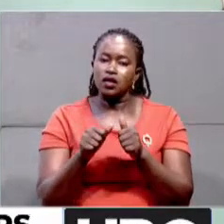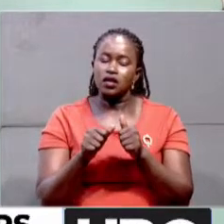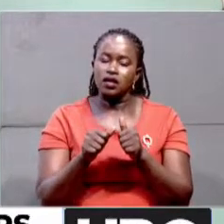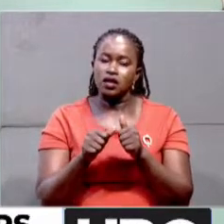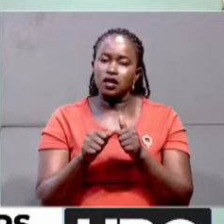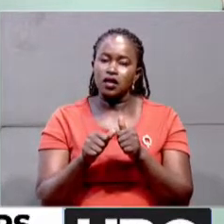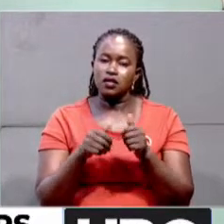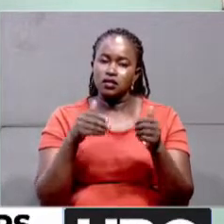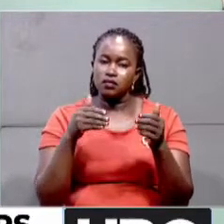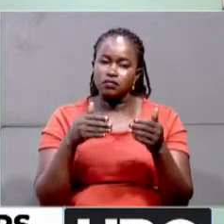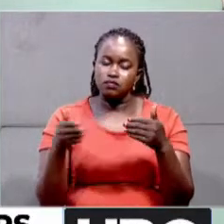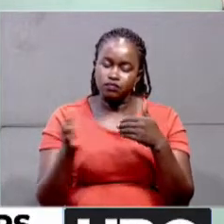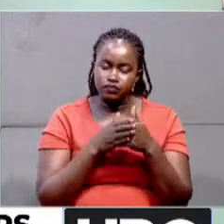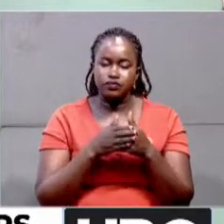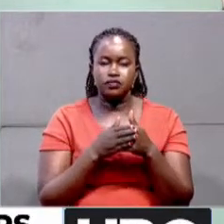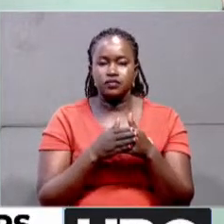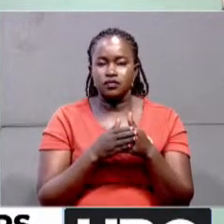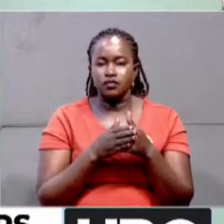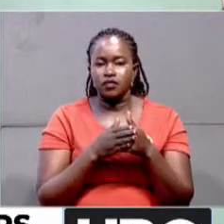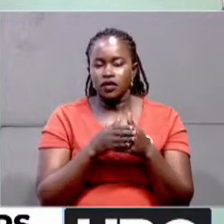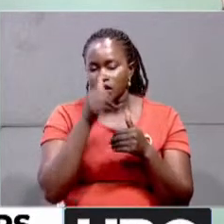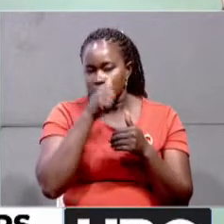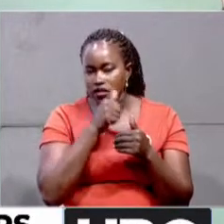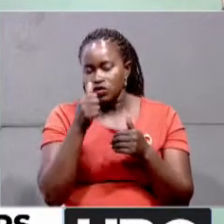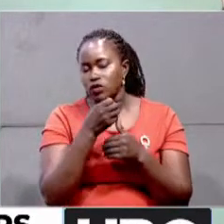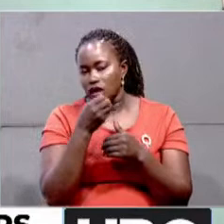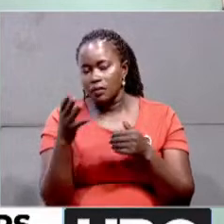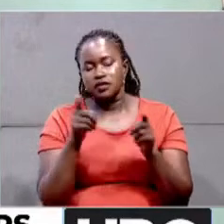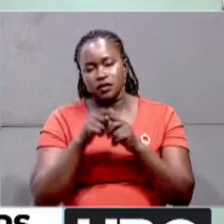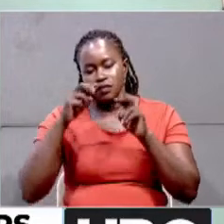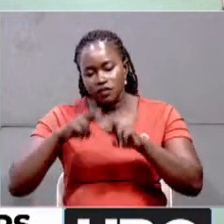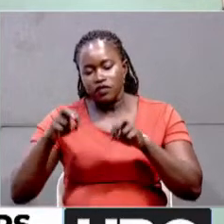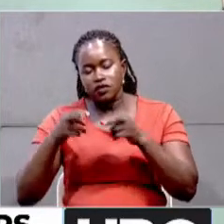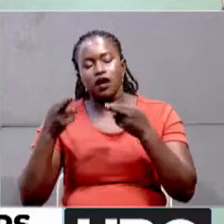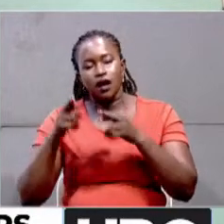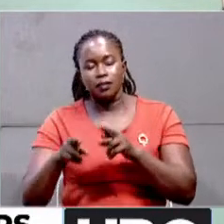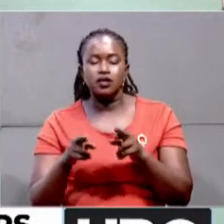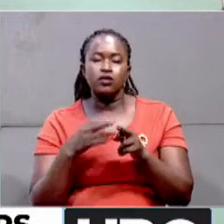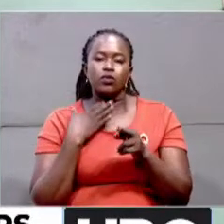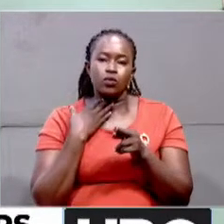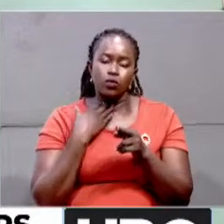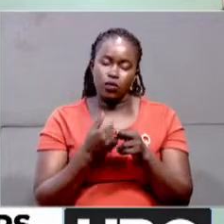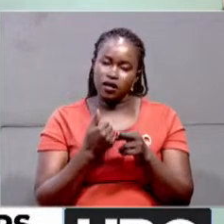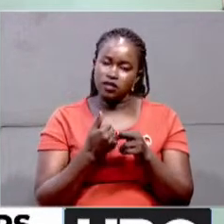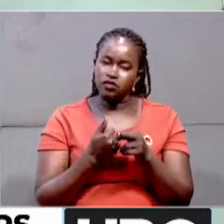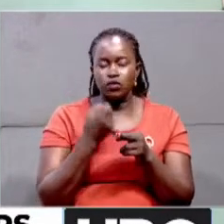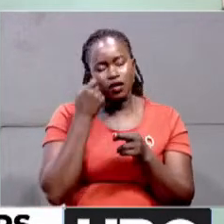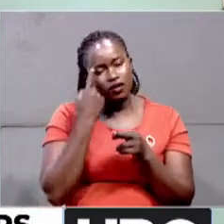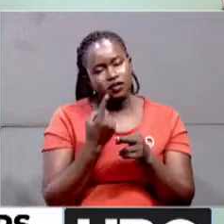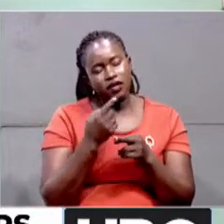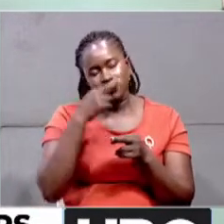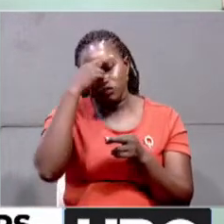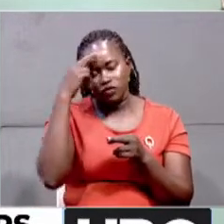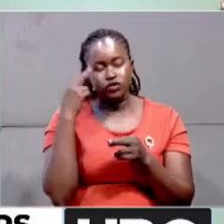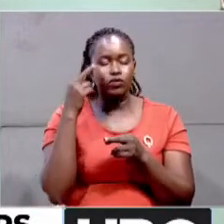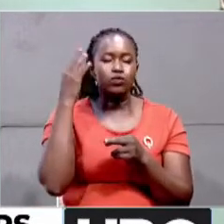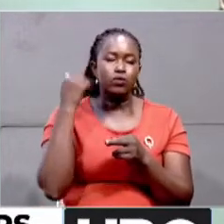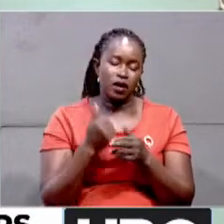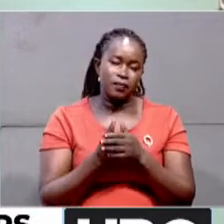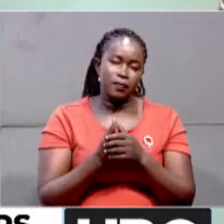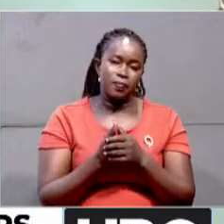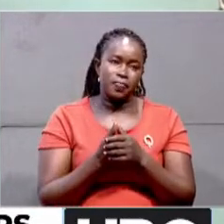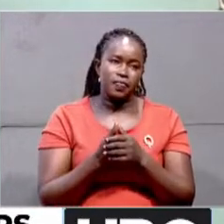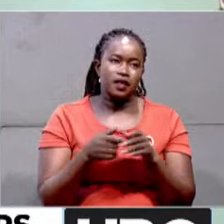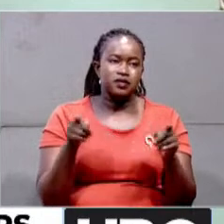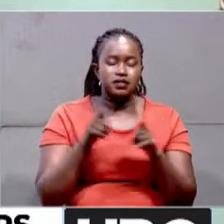of these certificates and the investigations are ongoing. We would like to establish the reasons why, but the actions